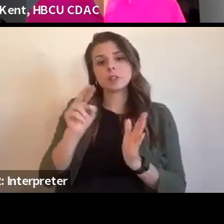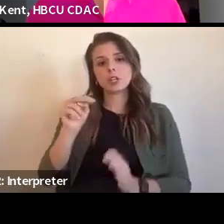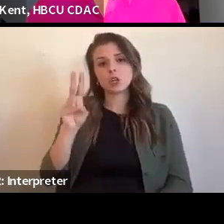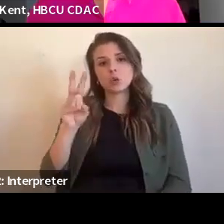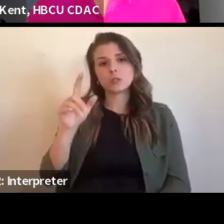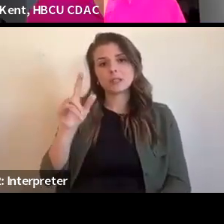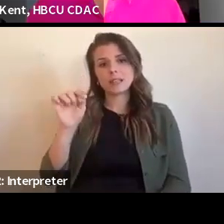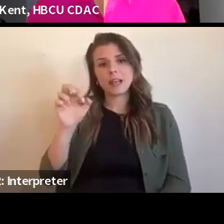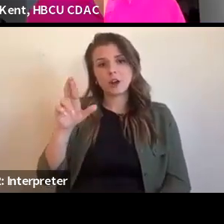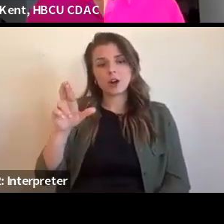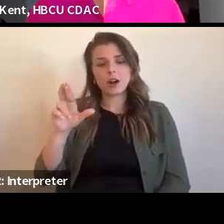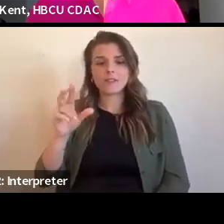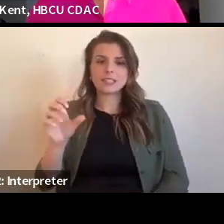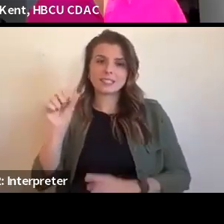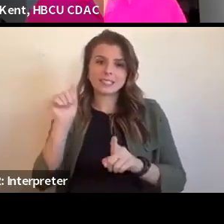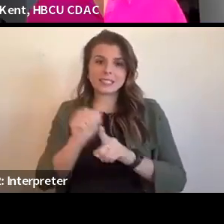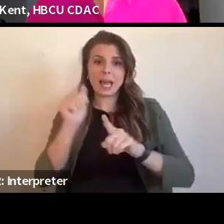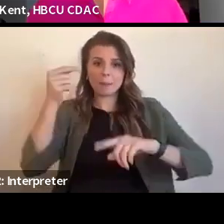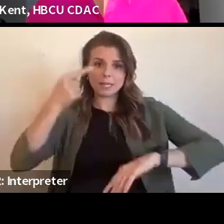day